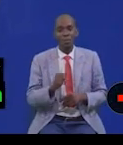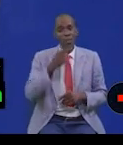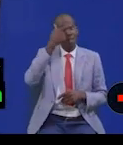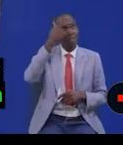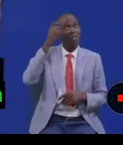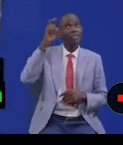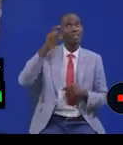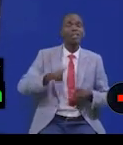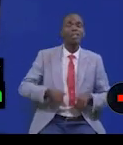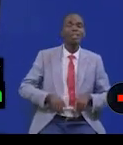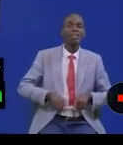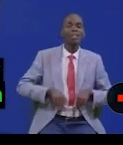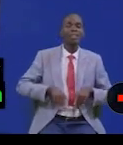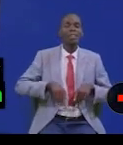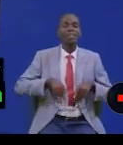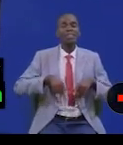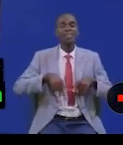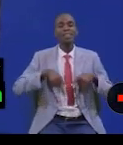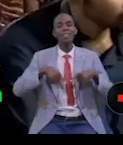Because he